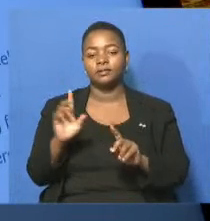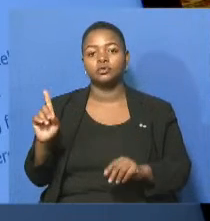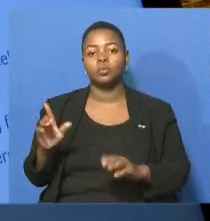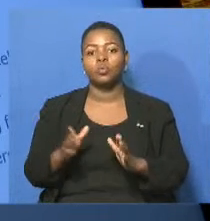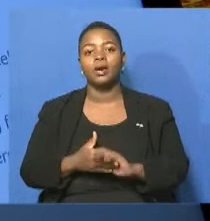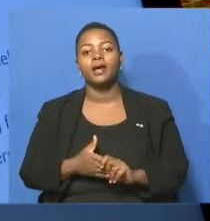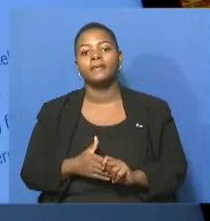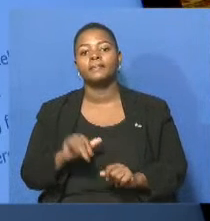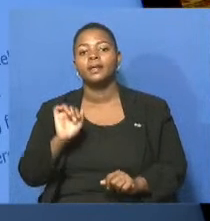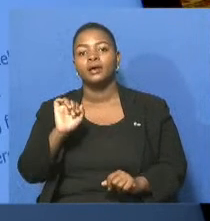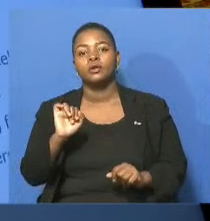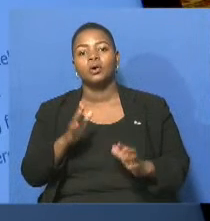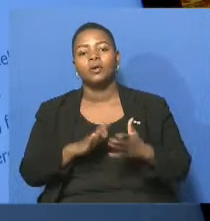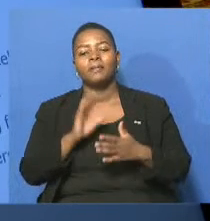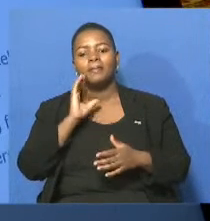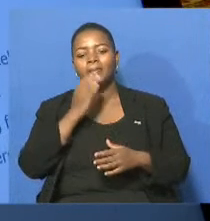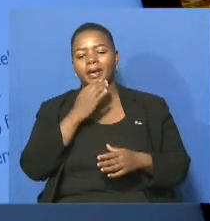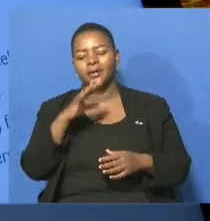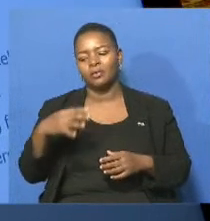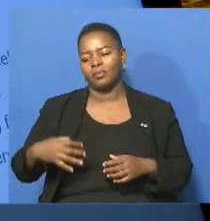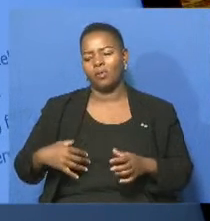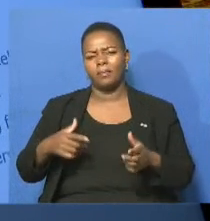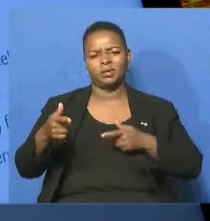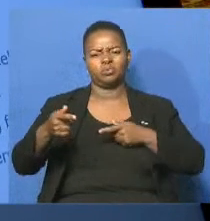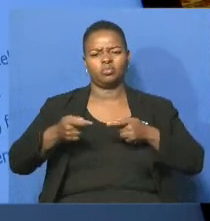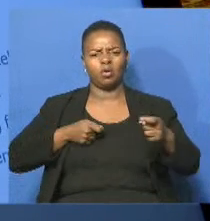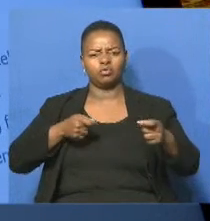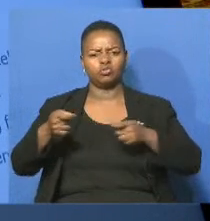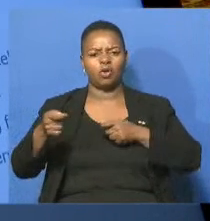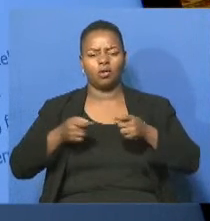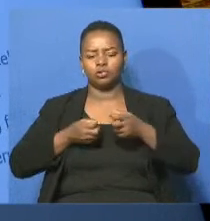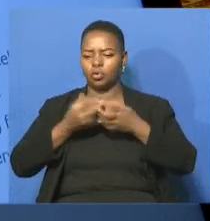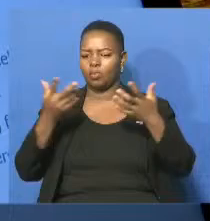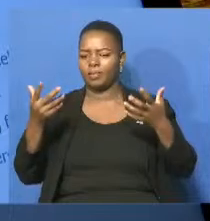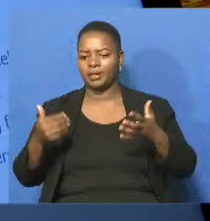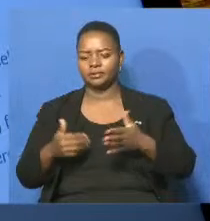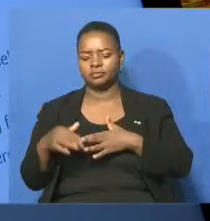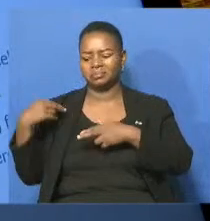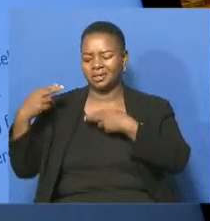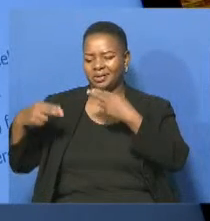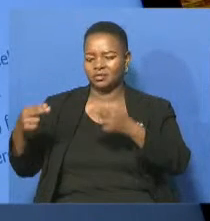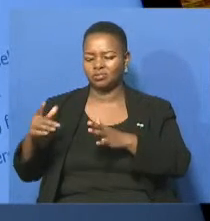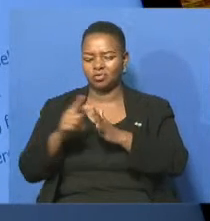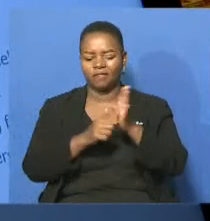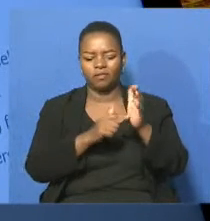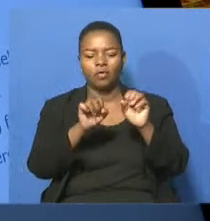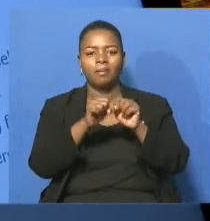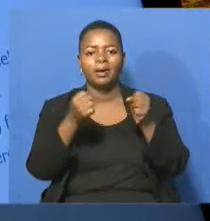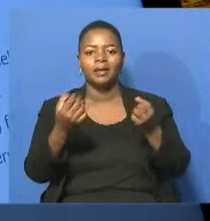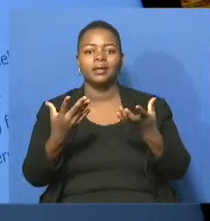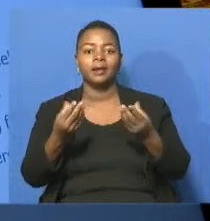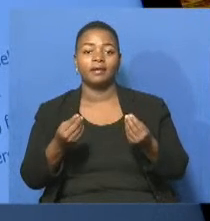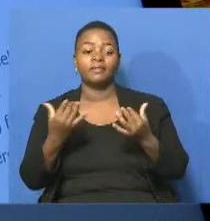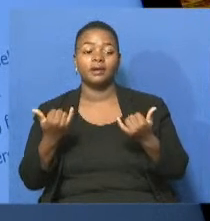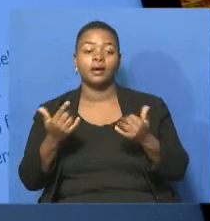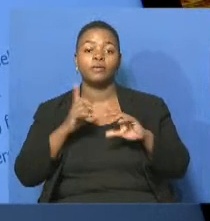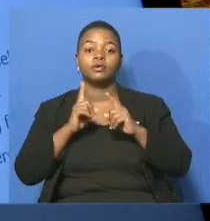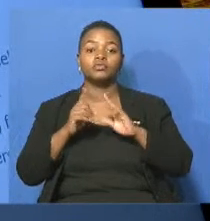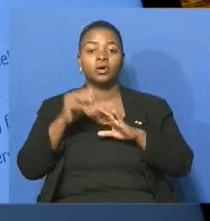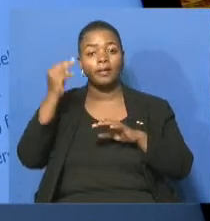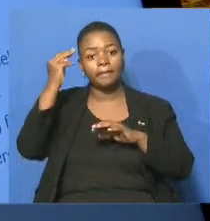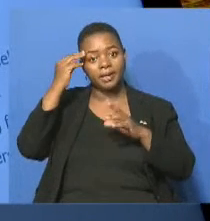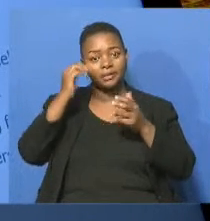partners who are controlling, history of criminality, and when it comes to